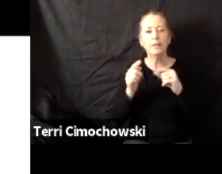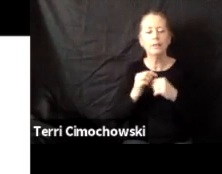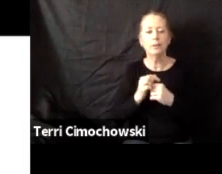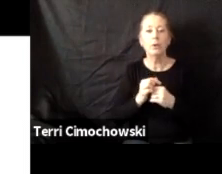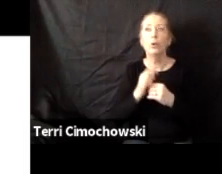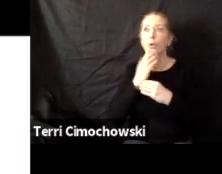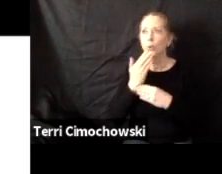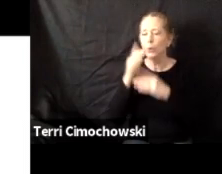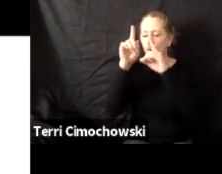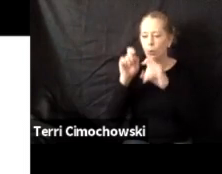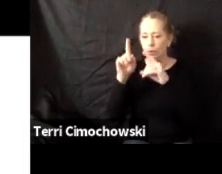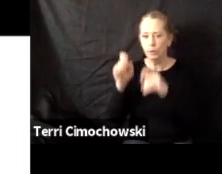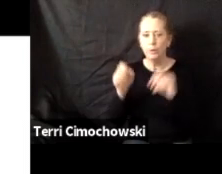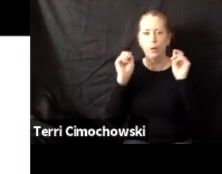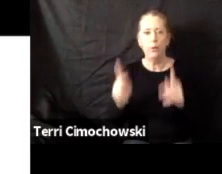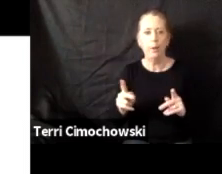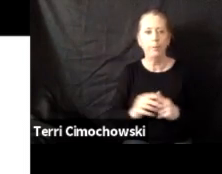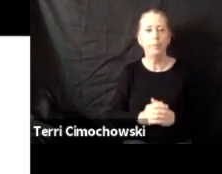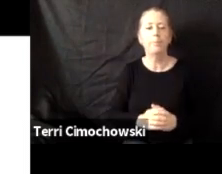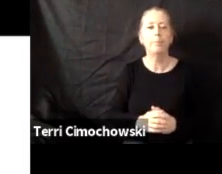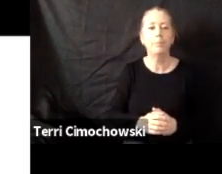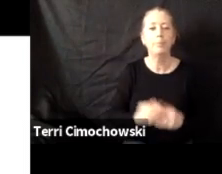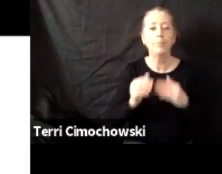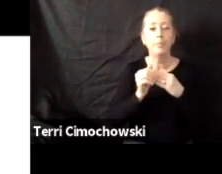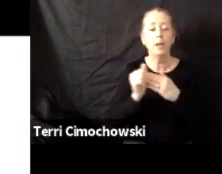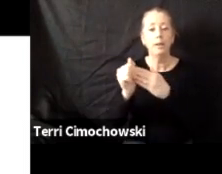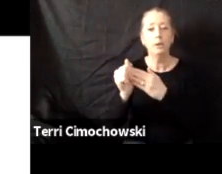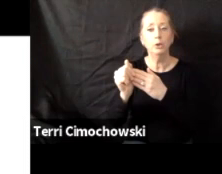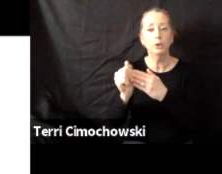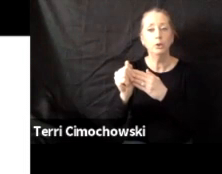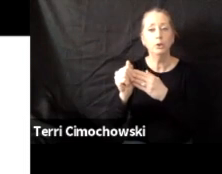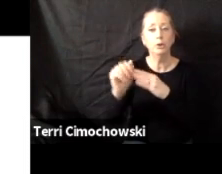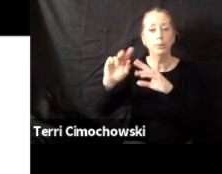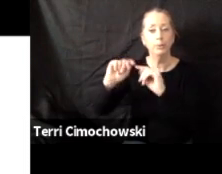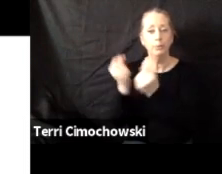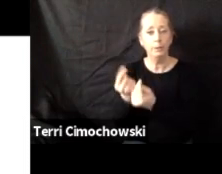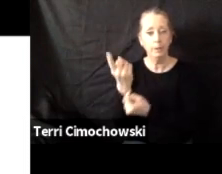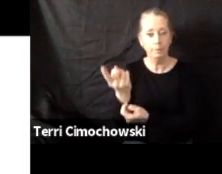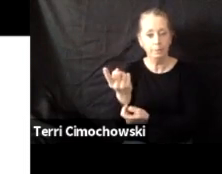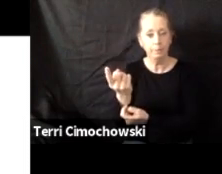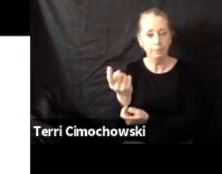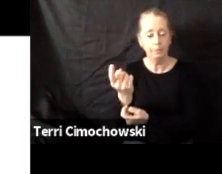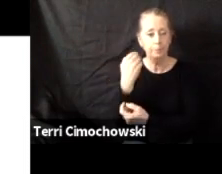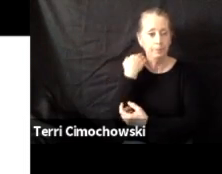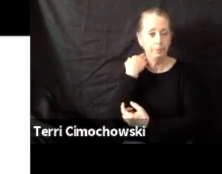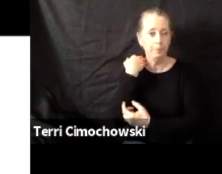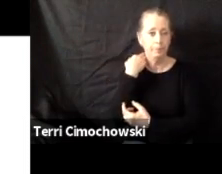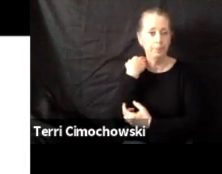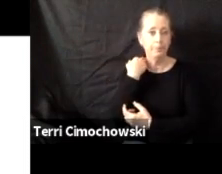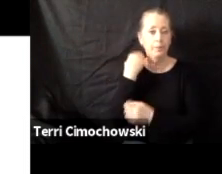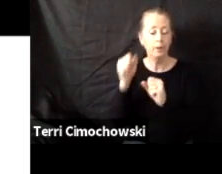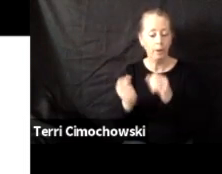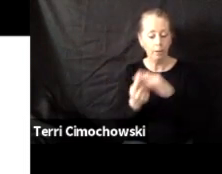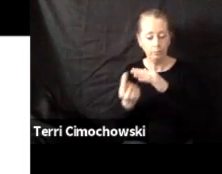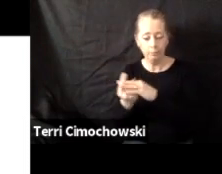great question. So, and leadership team, you can chime in at any time. So one of